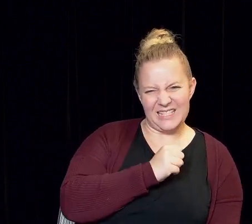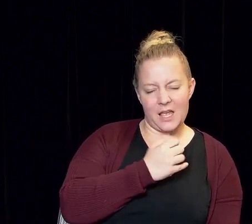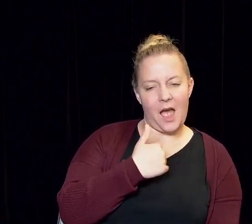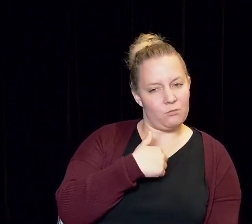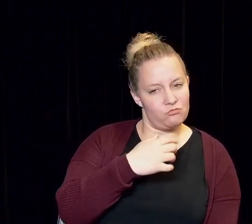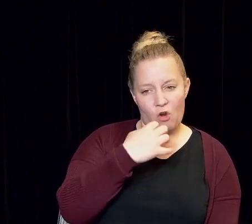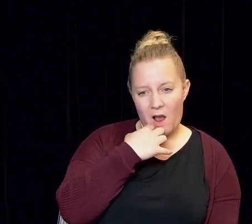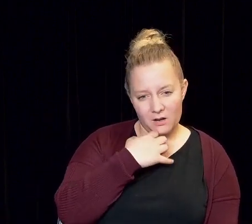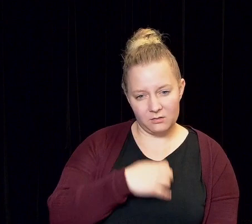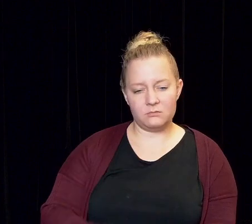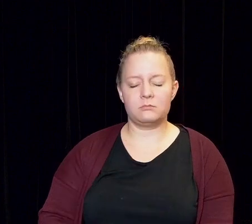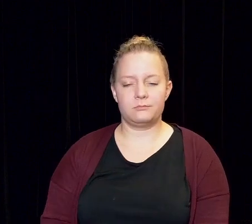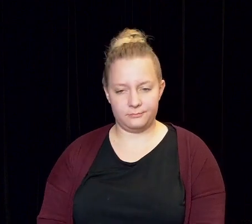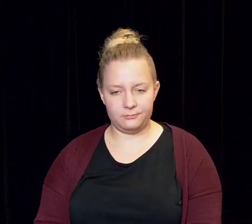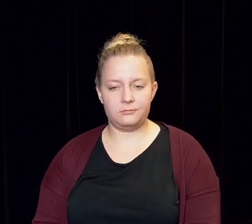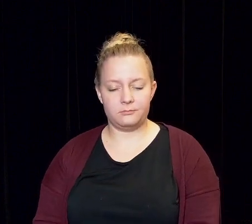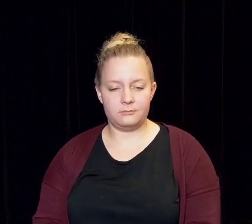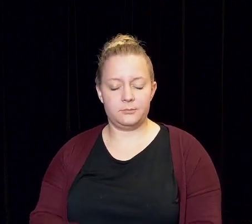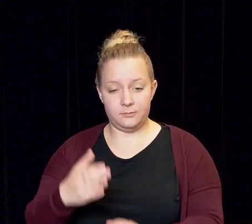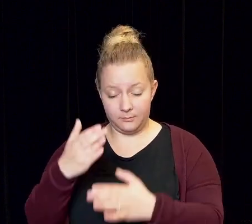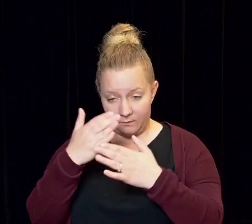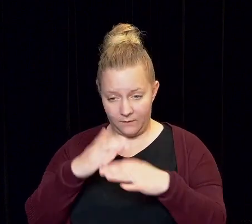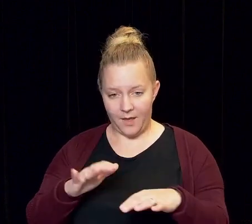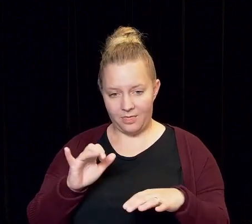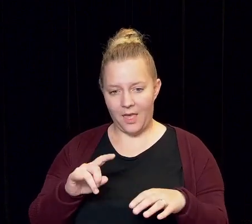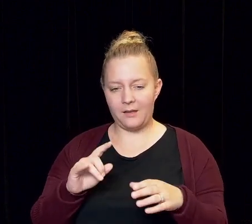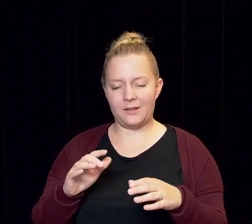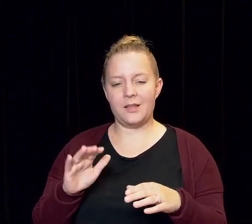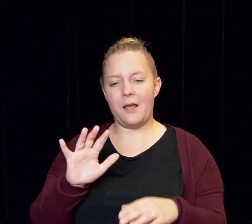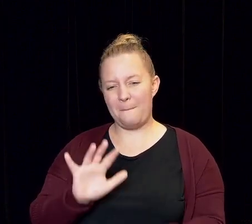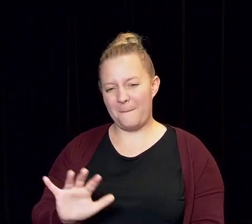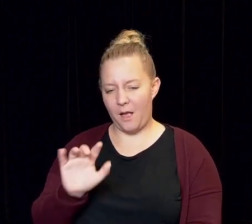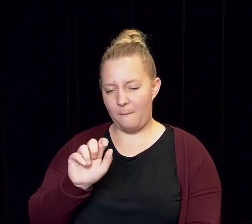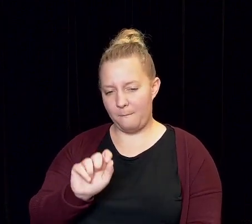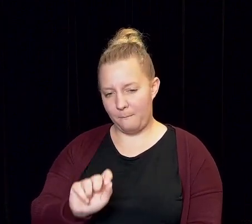guess. When you divide this, you get about